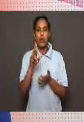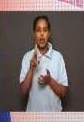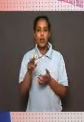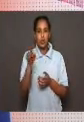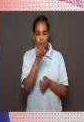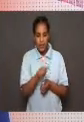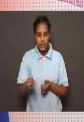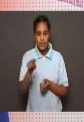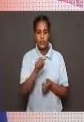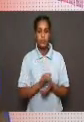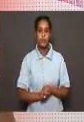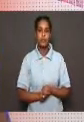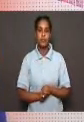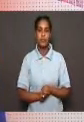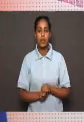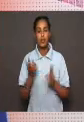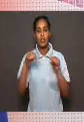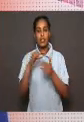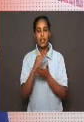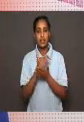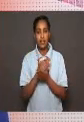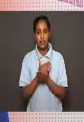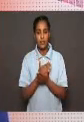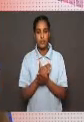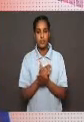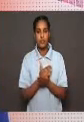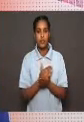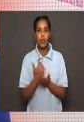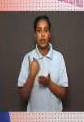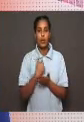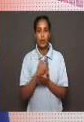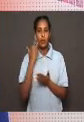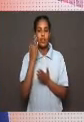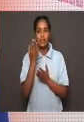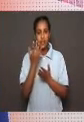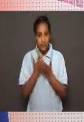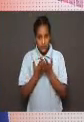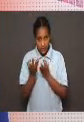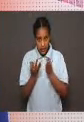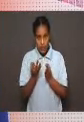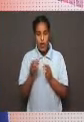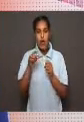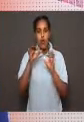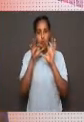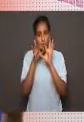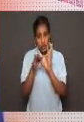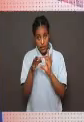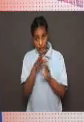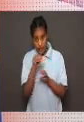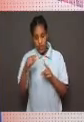orbital. In today's lesson, we will describe bonding